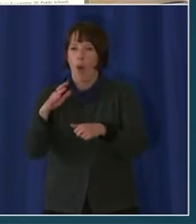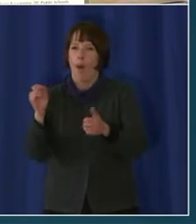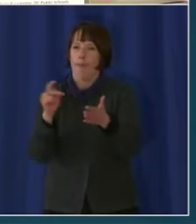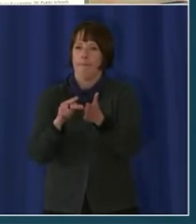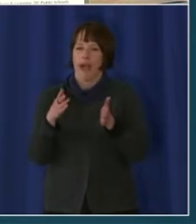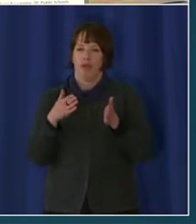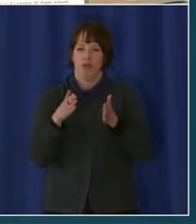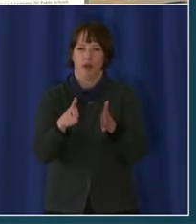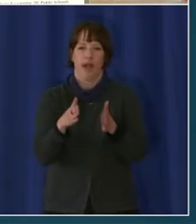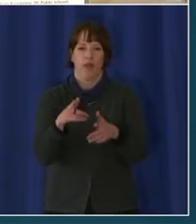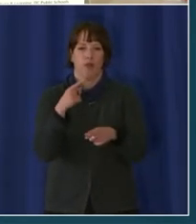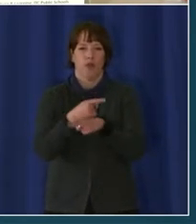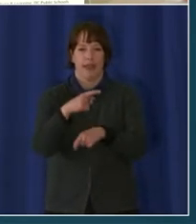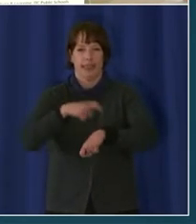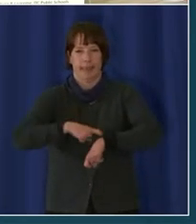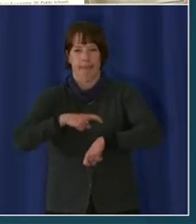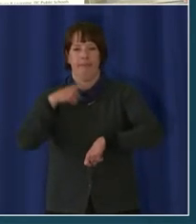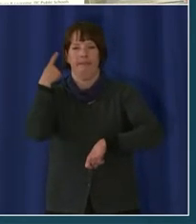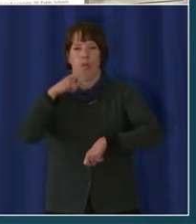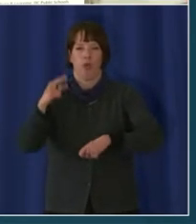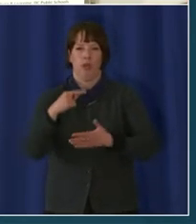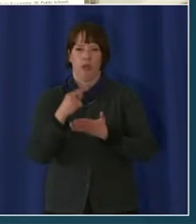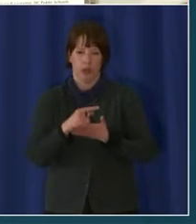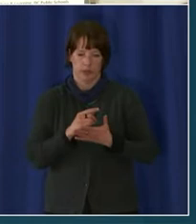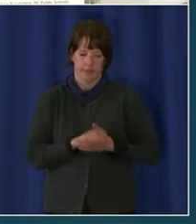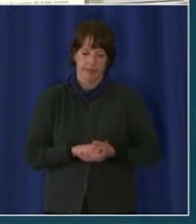track for their graduation.